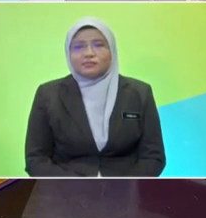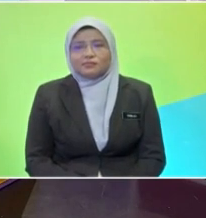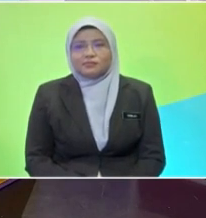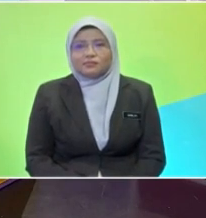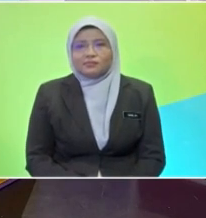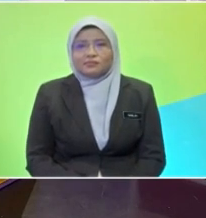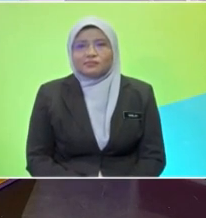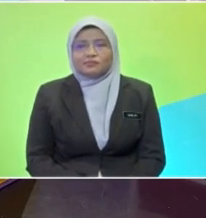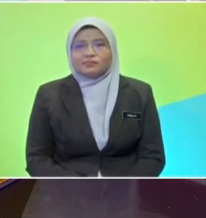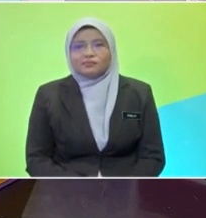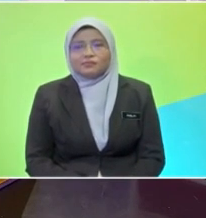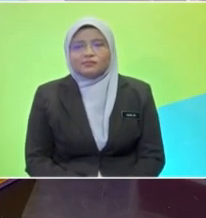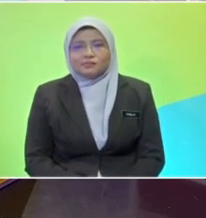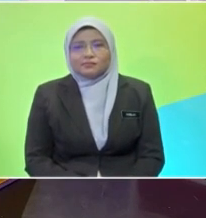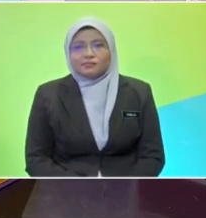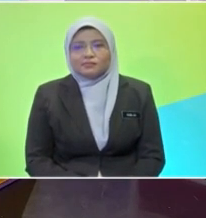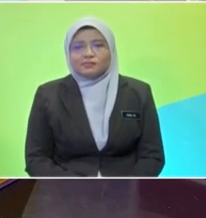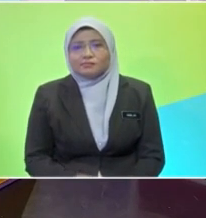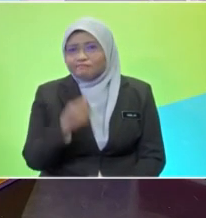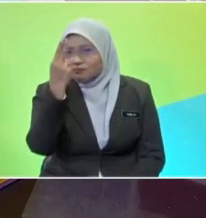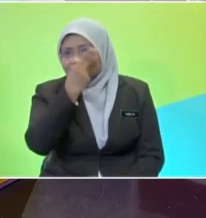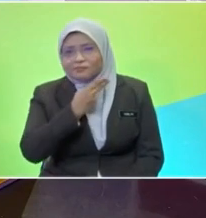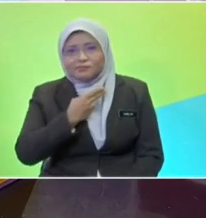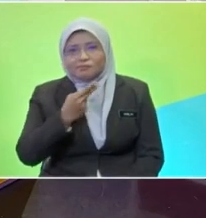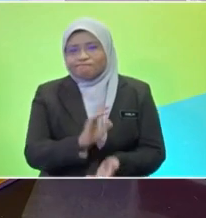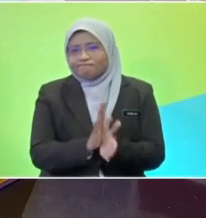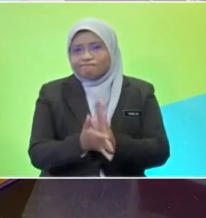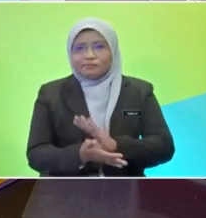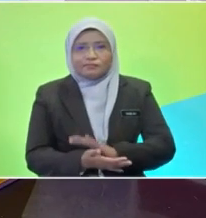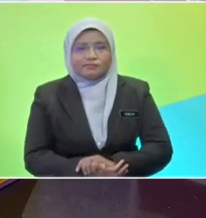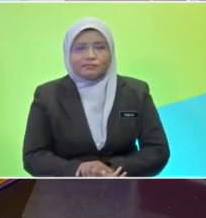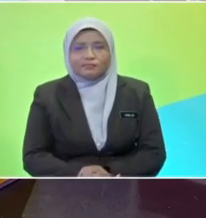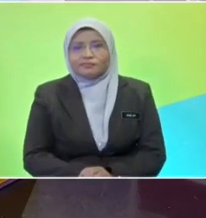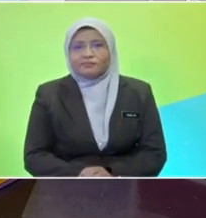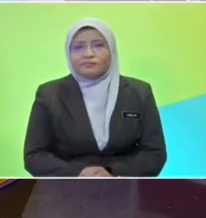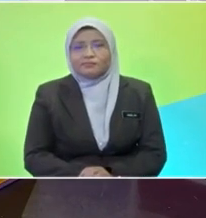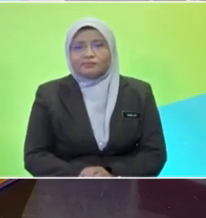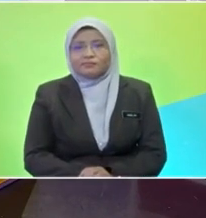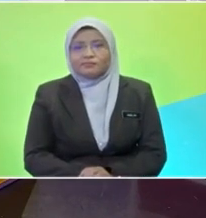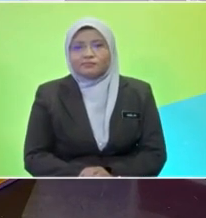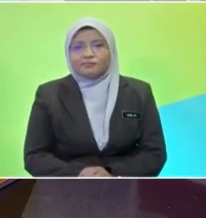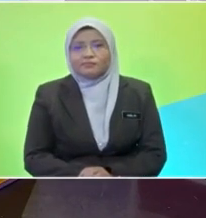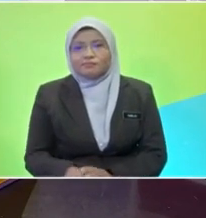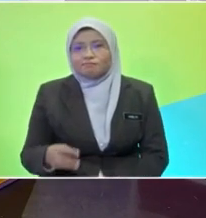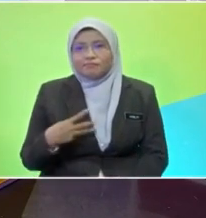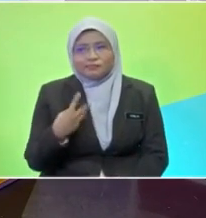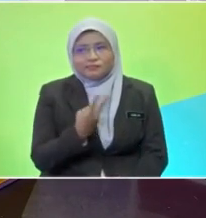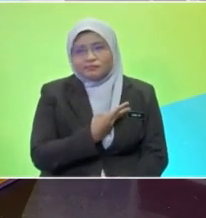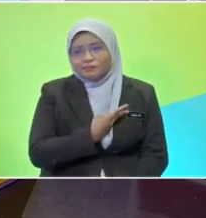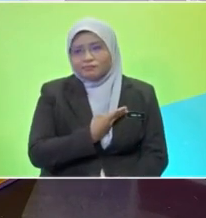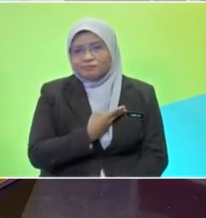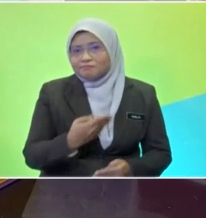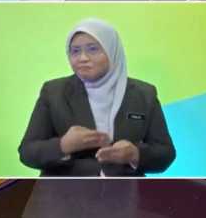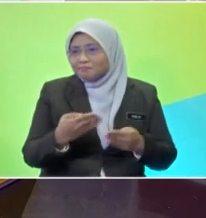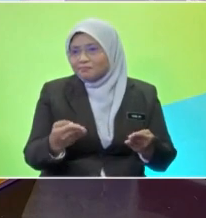Oh, remarkable performances, Hanif. So we shall reward them with a not stick each. Not stick